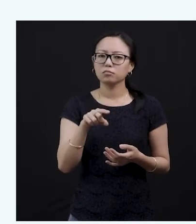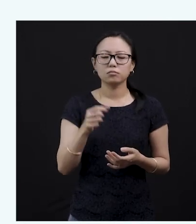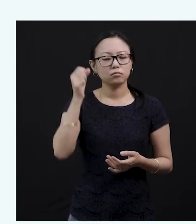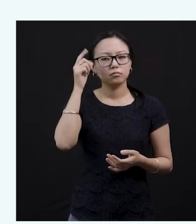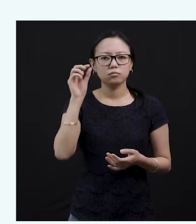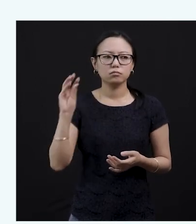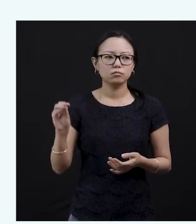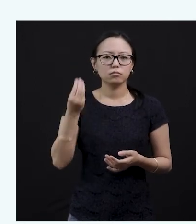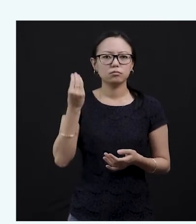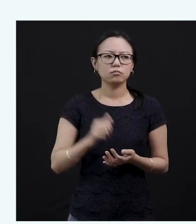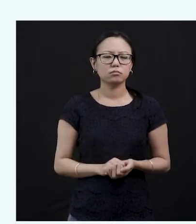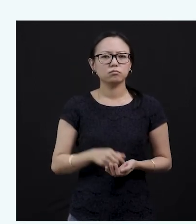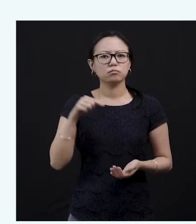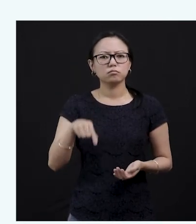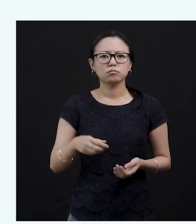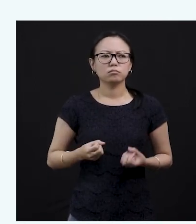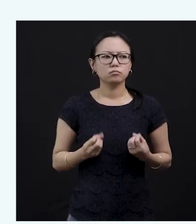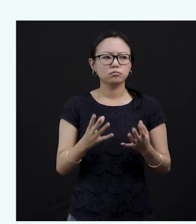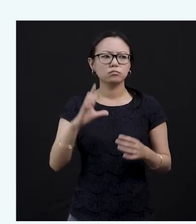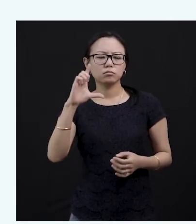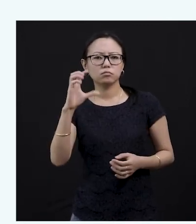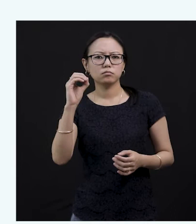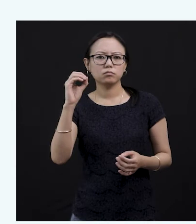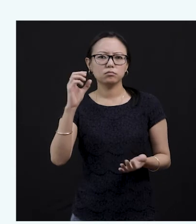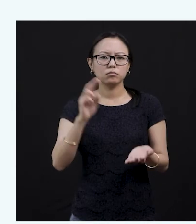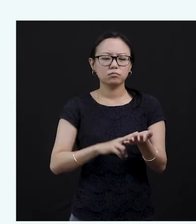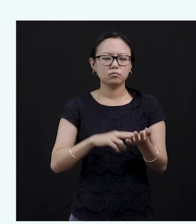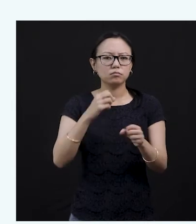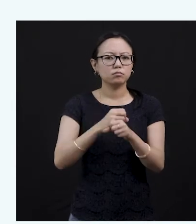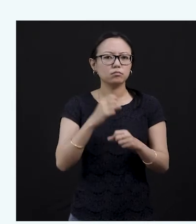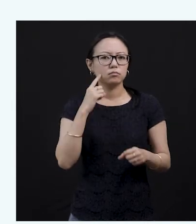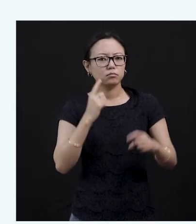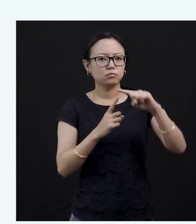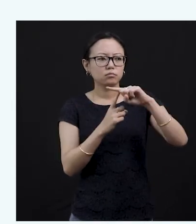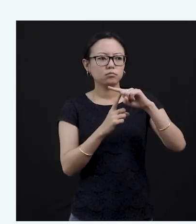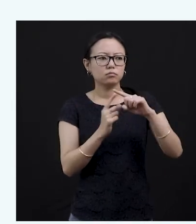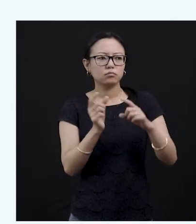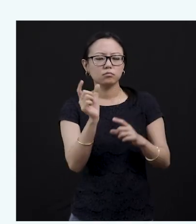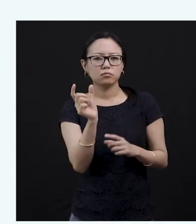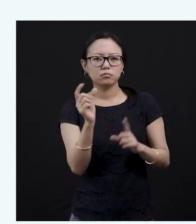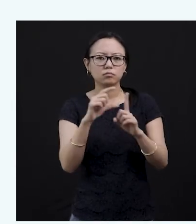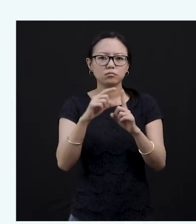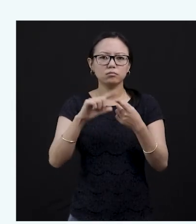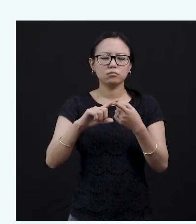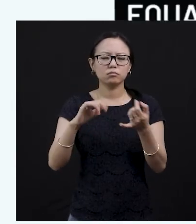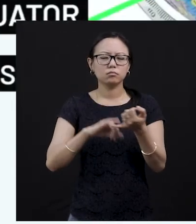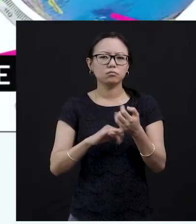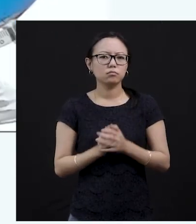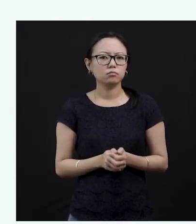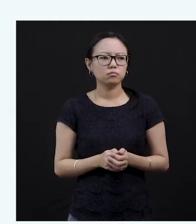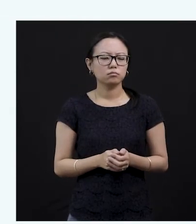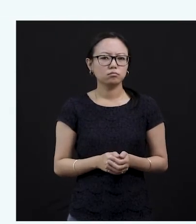here we are going to start longitudes. So I told you about the North Pole and South Pole, right? Just now from